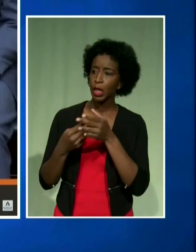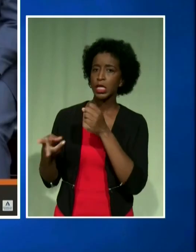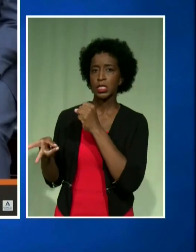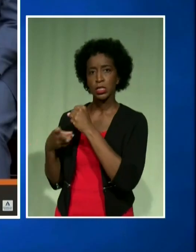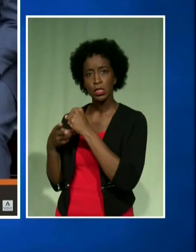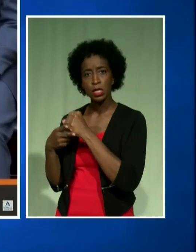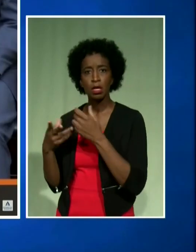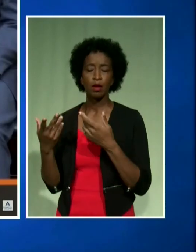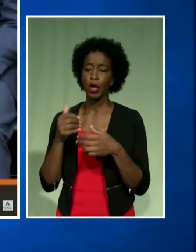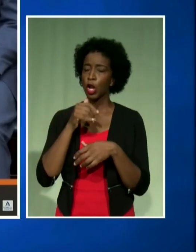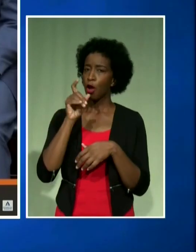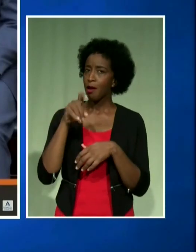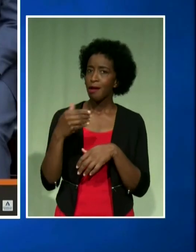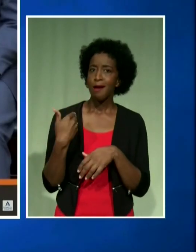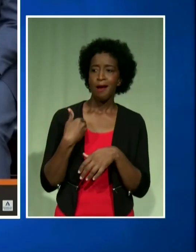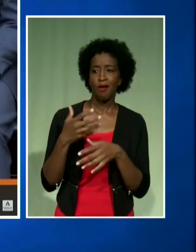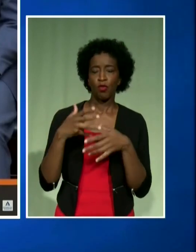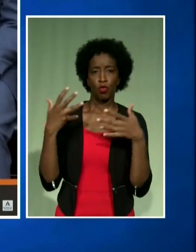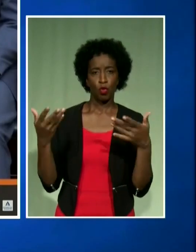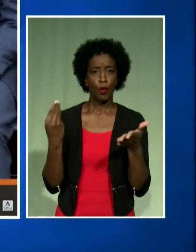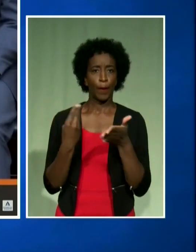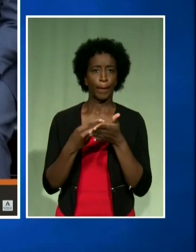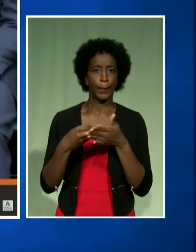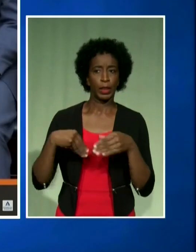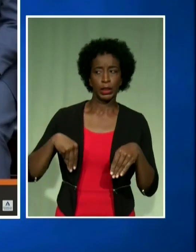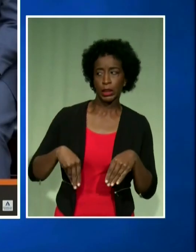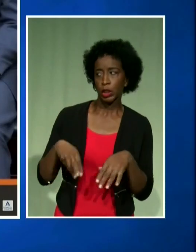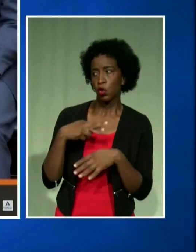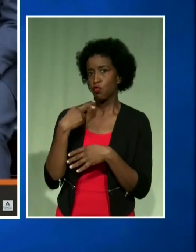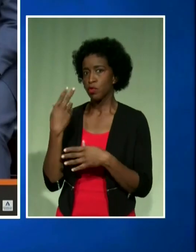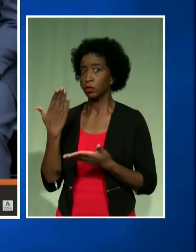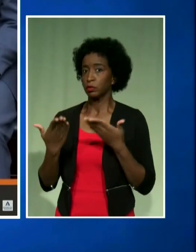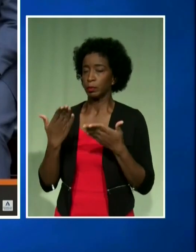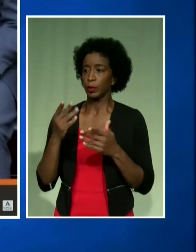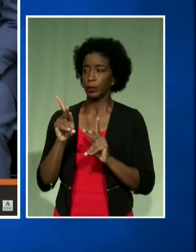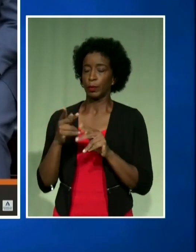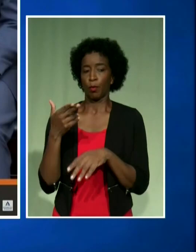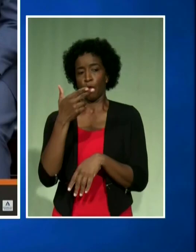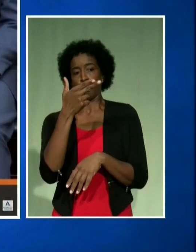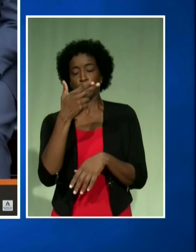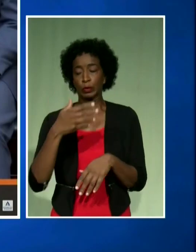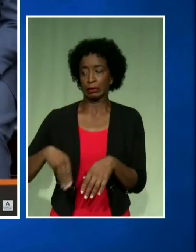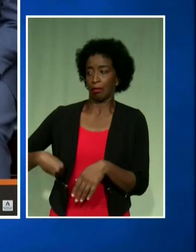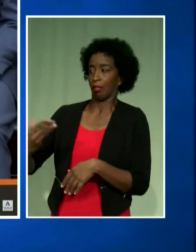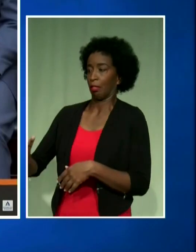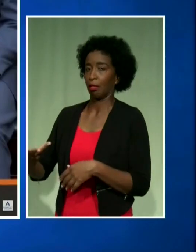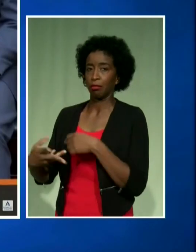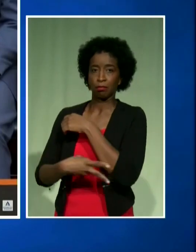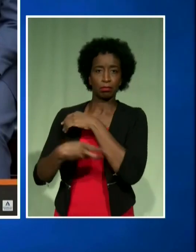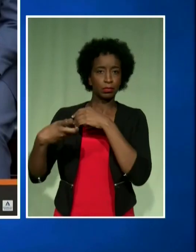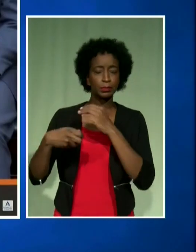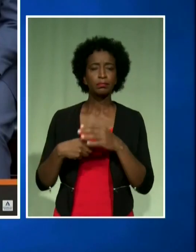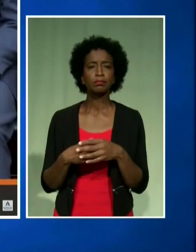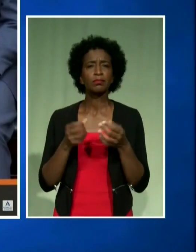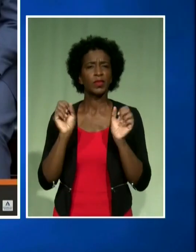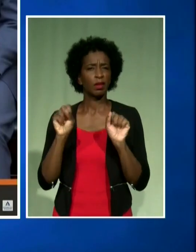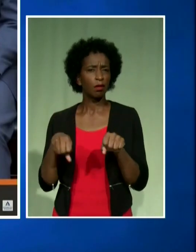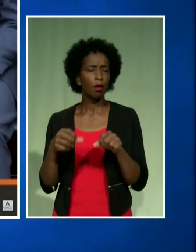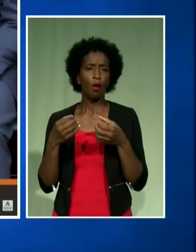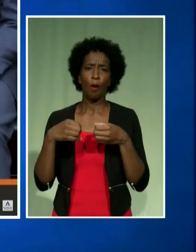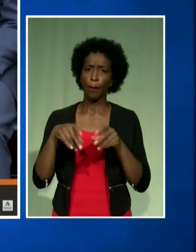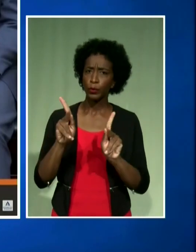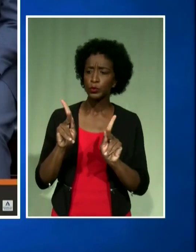do as the capitalist system tells us we should do, to leverage our savings to be able to invest in order to grow our economy and to increase